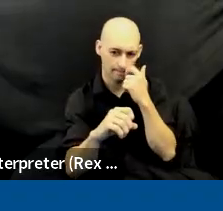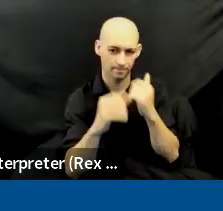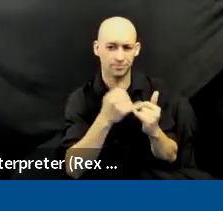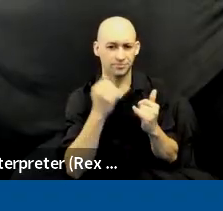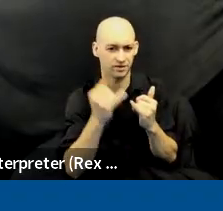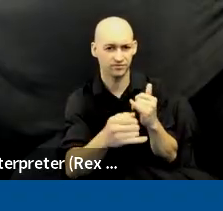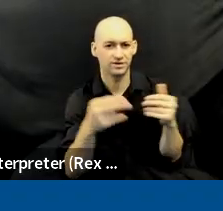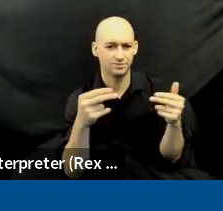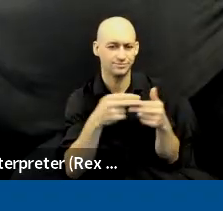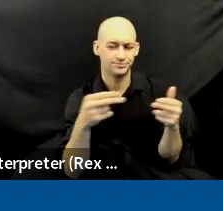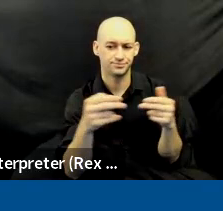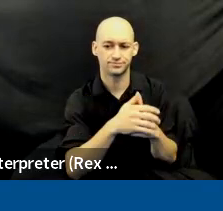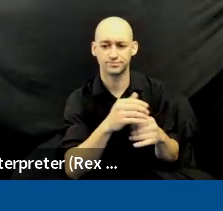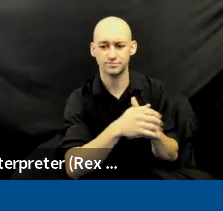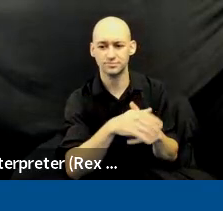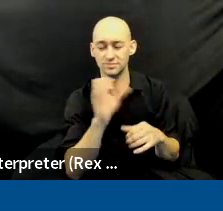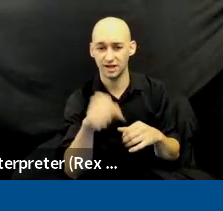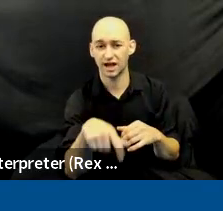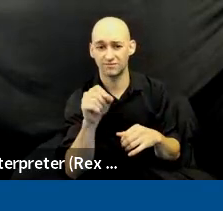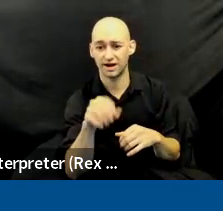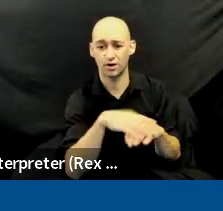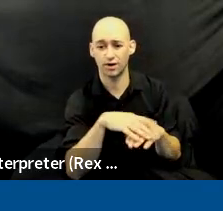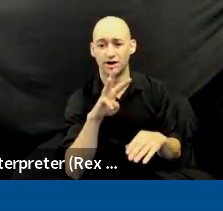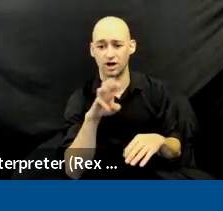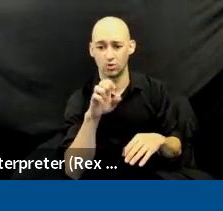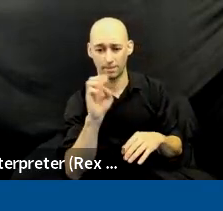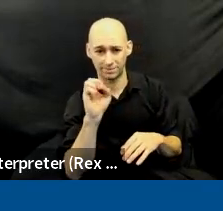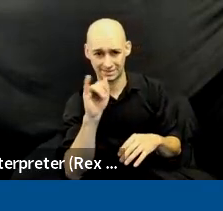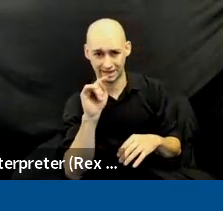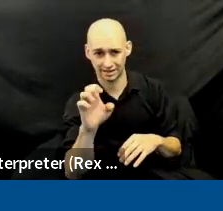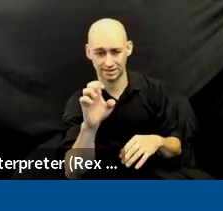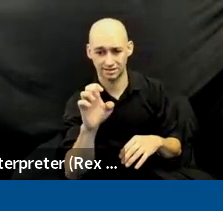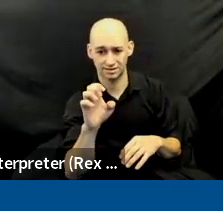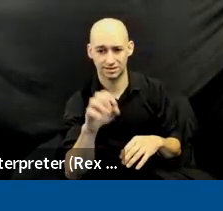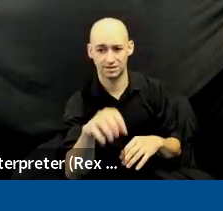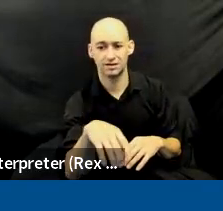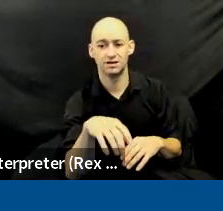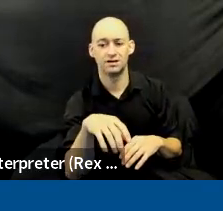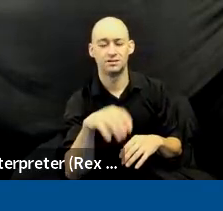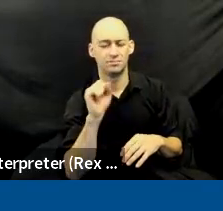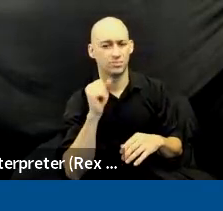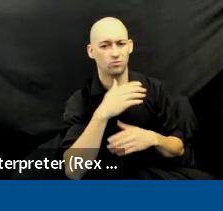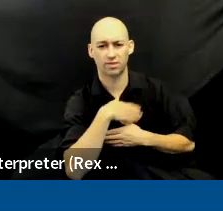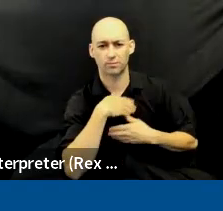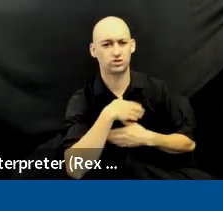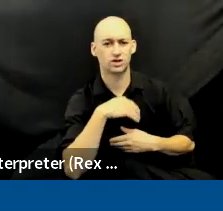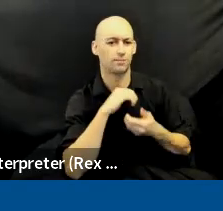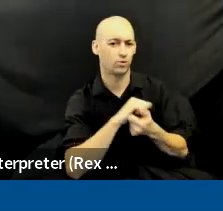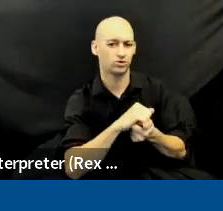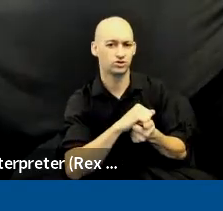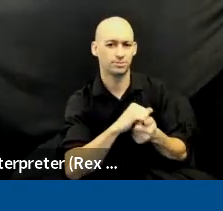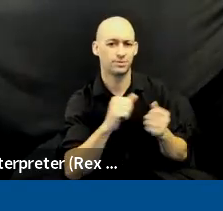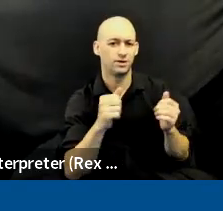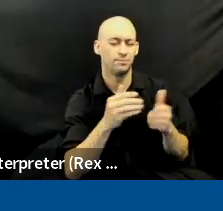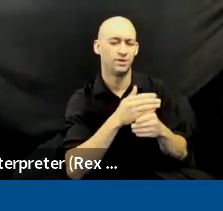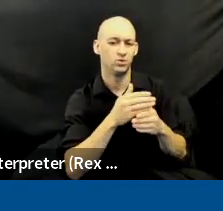The final assessment can be found on our SB 671 webpage. We are extremely appreciative of the partnership over the last 2 years between our fellow